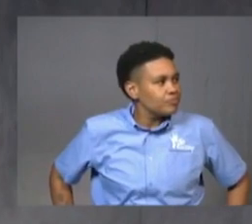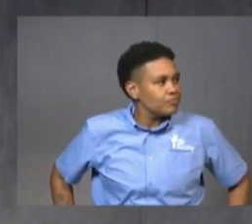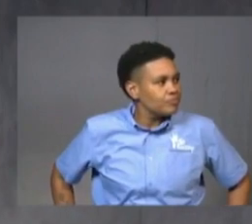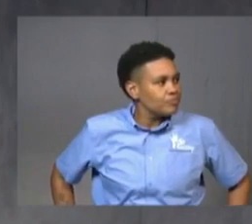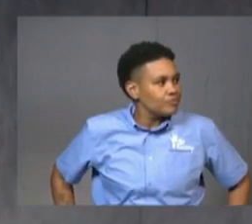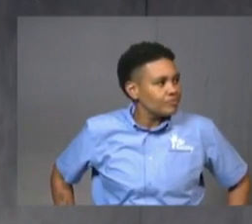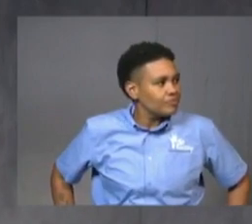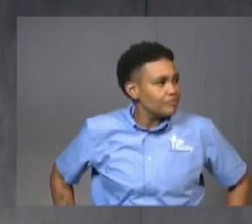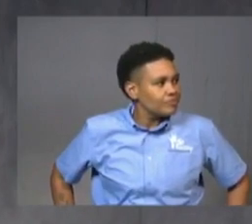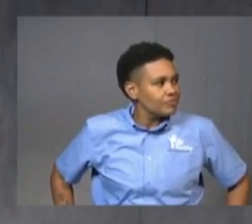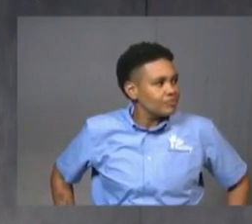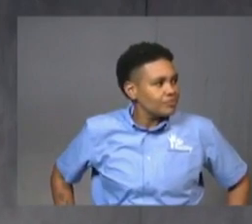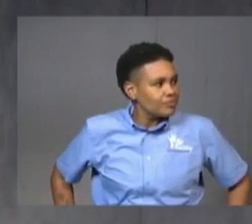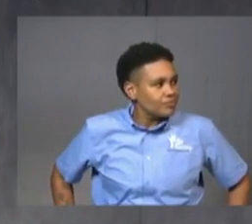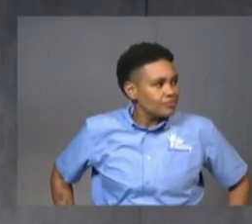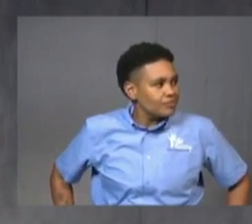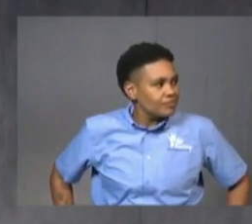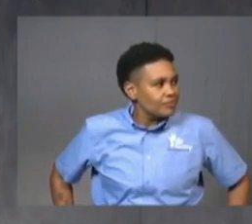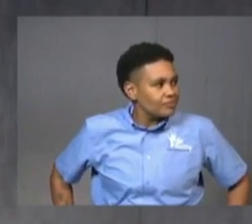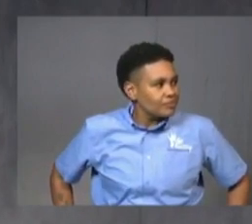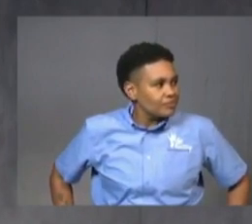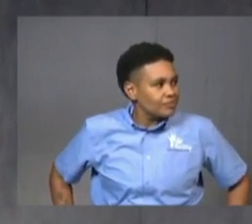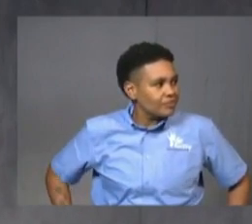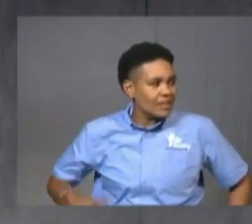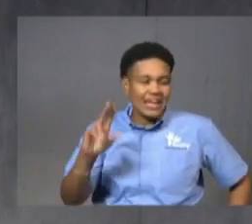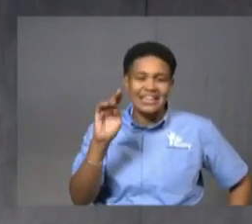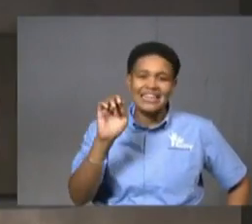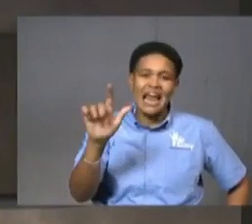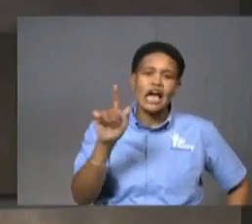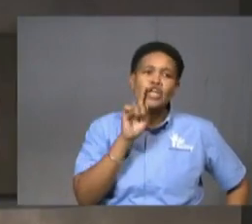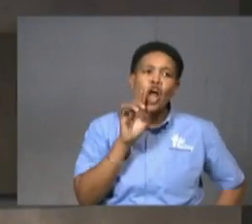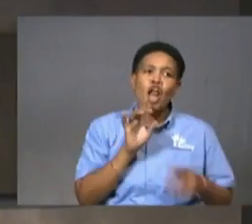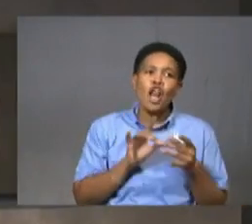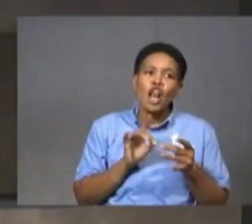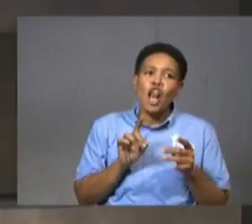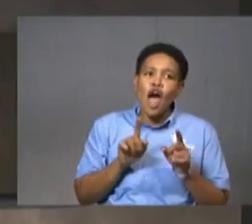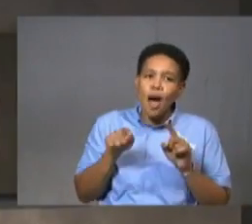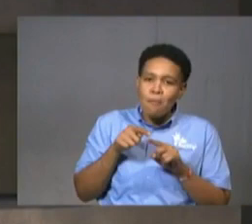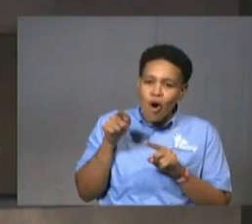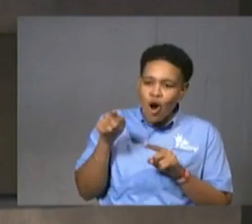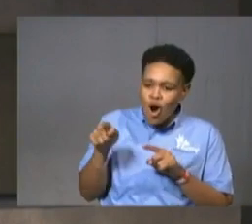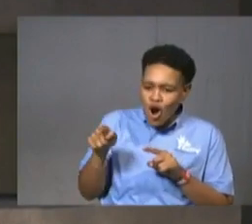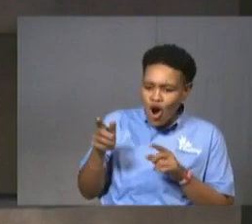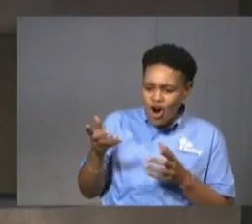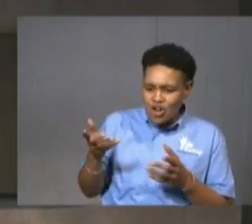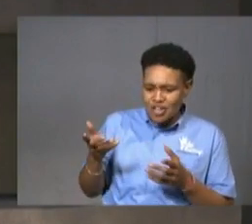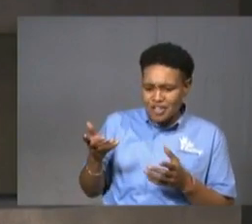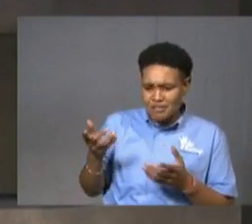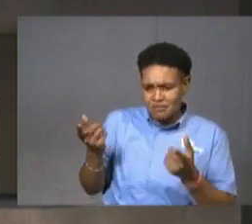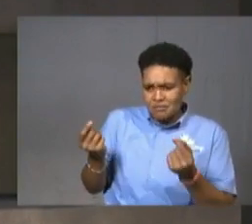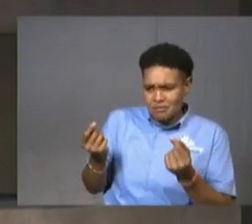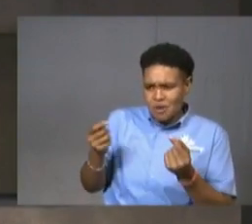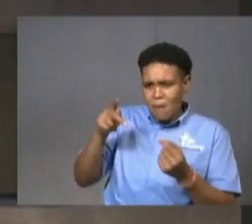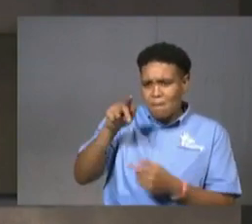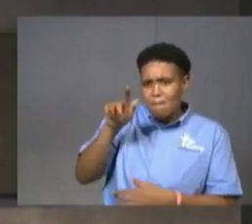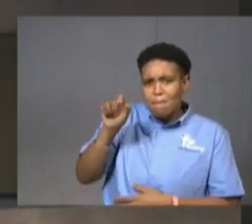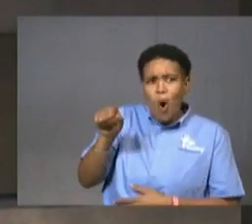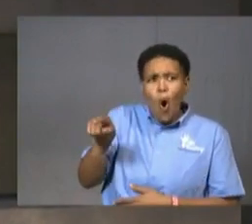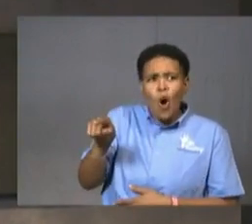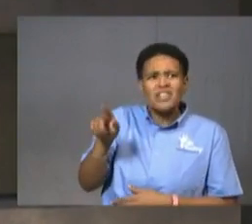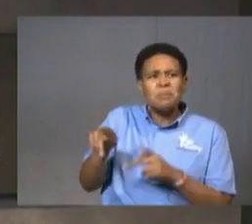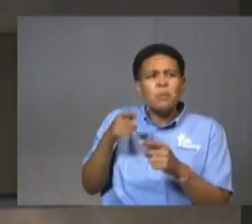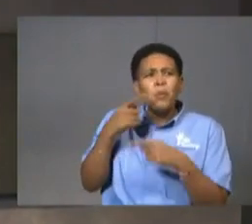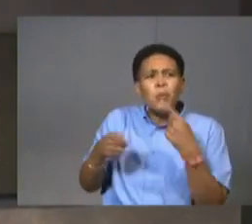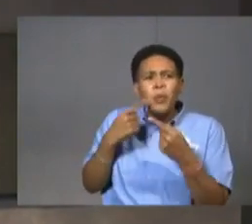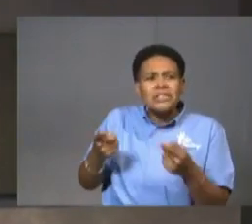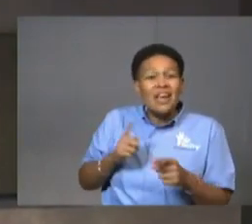Nigel has spoken about polls, but the reality is that the government of Andrew Holness is the most corrupt government in the